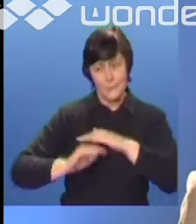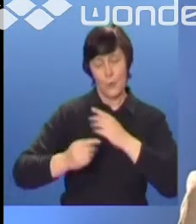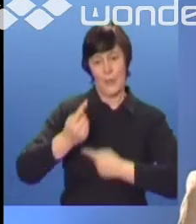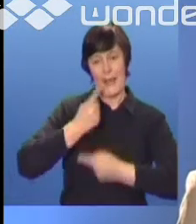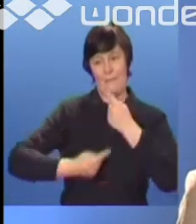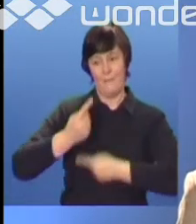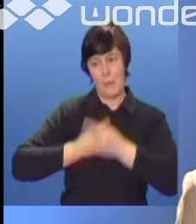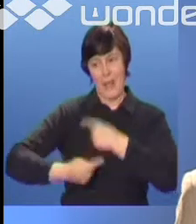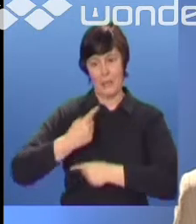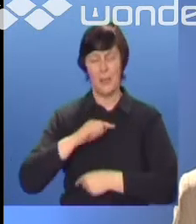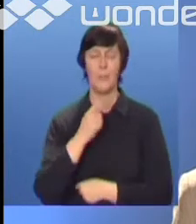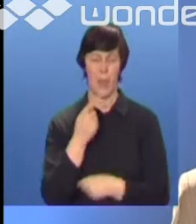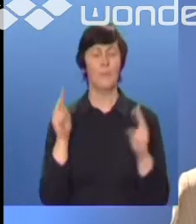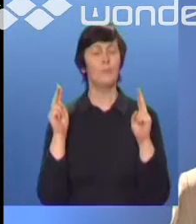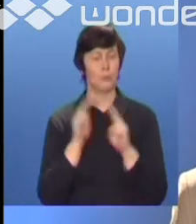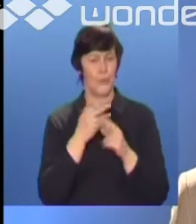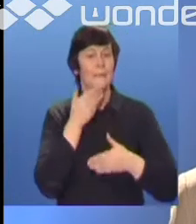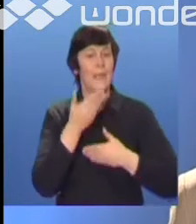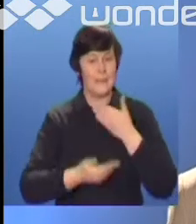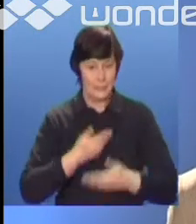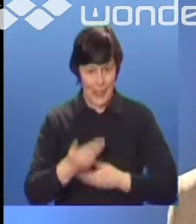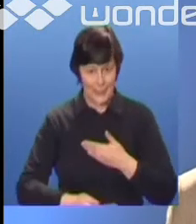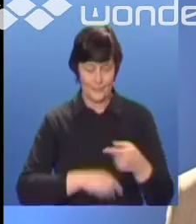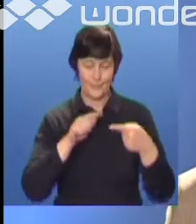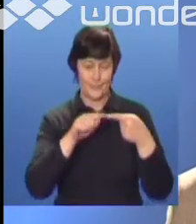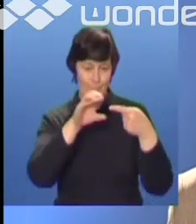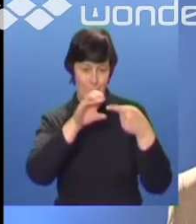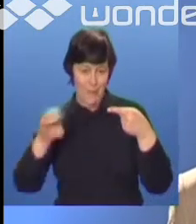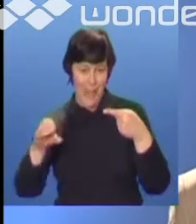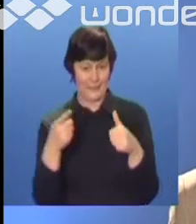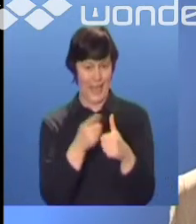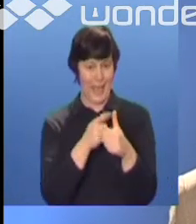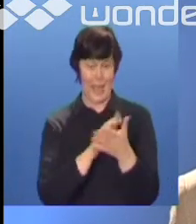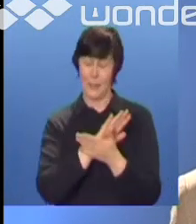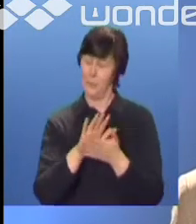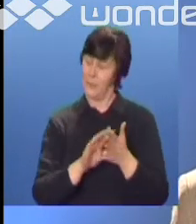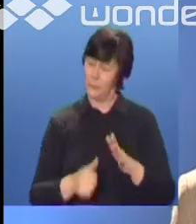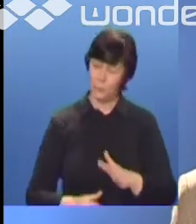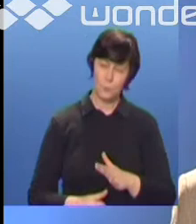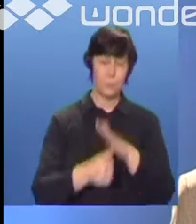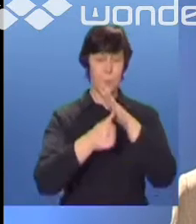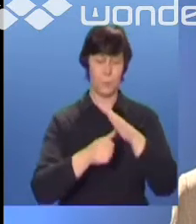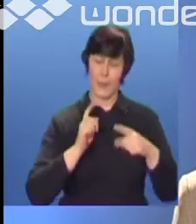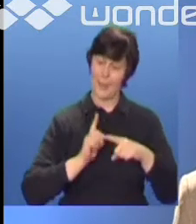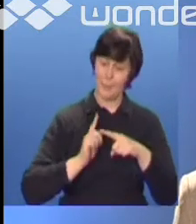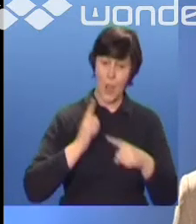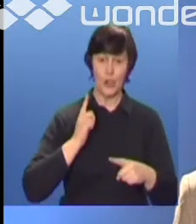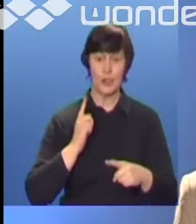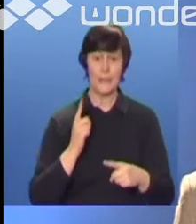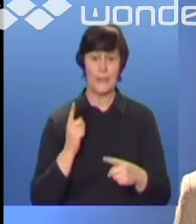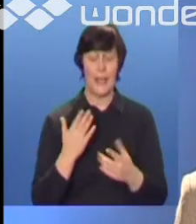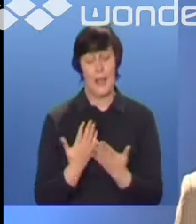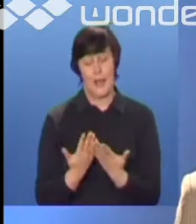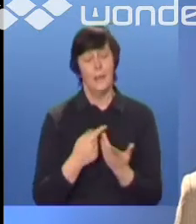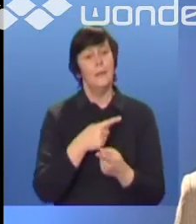system. People in Band A will have top priority, and this band will usually include people whose need for housing is